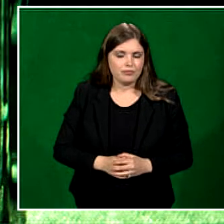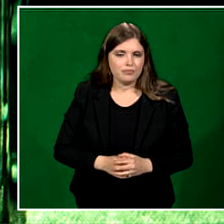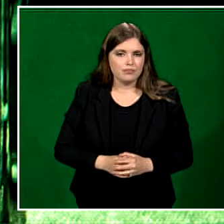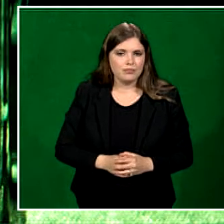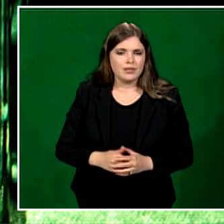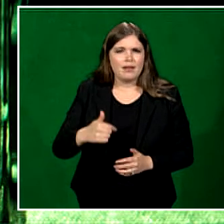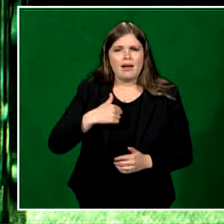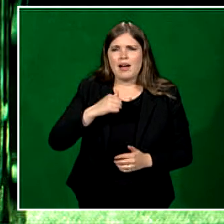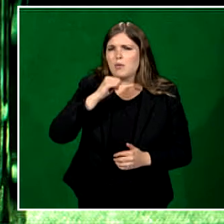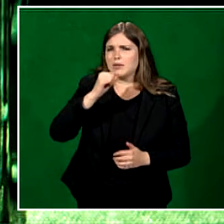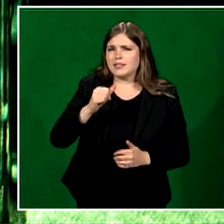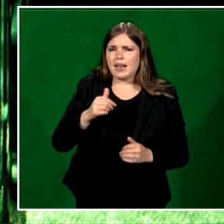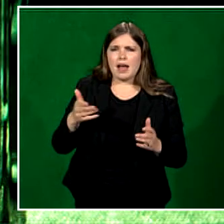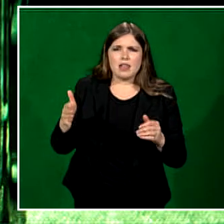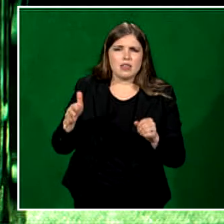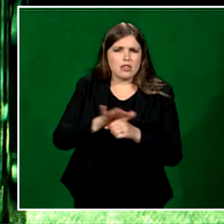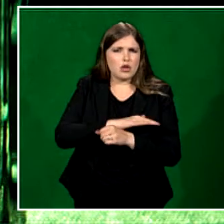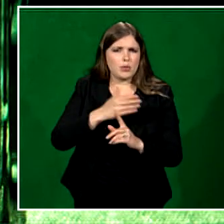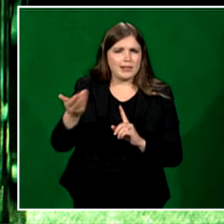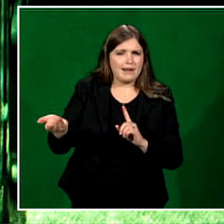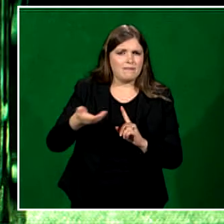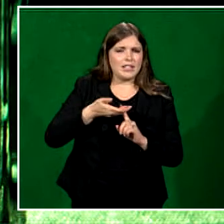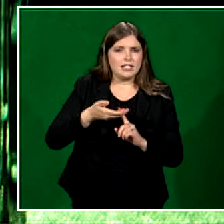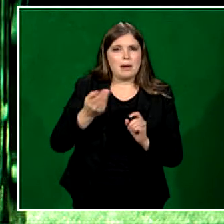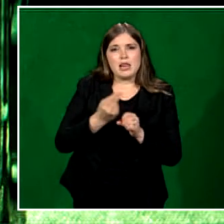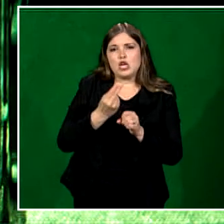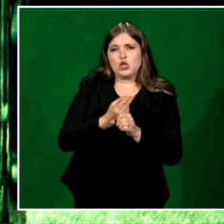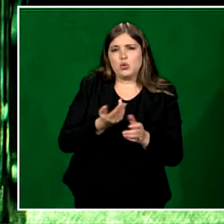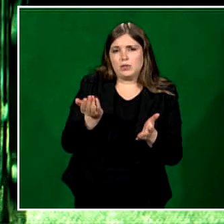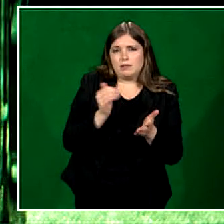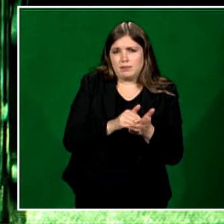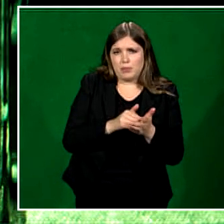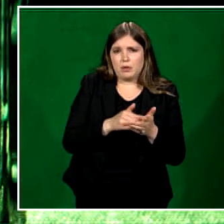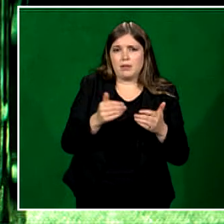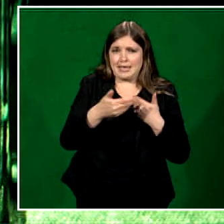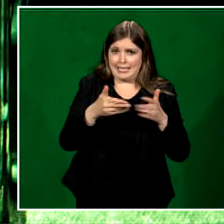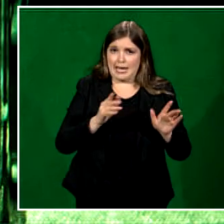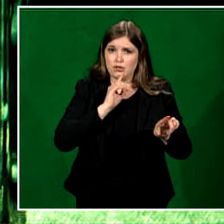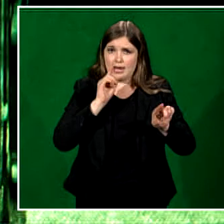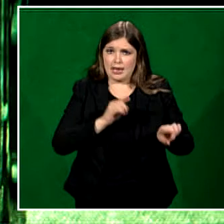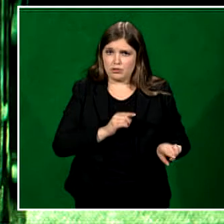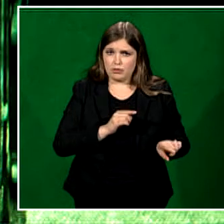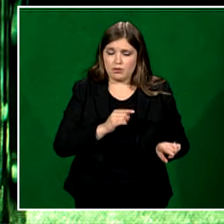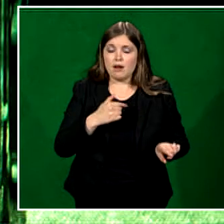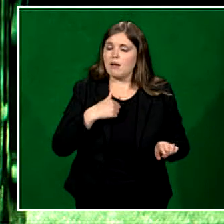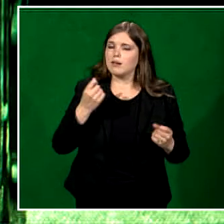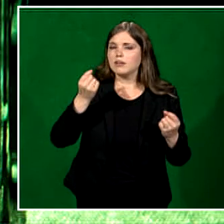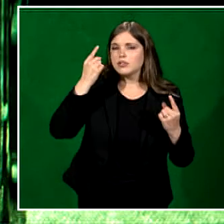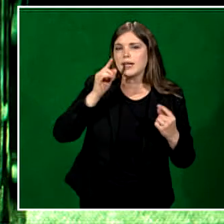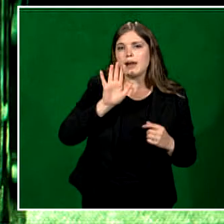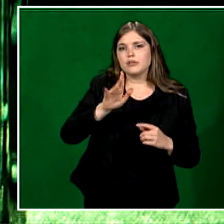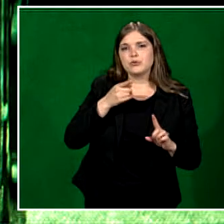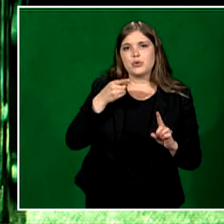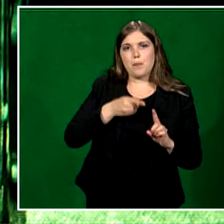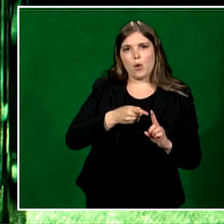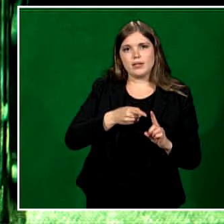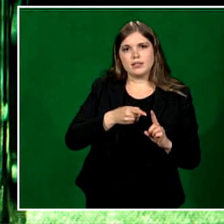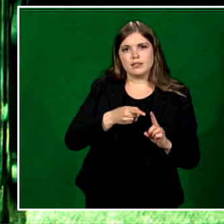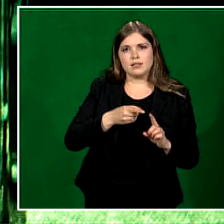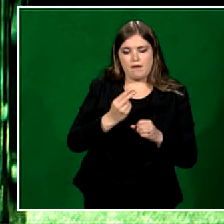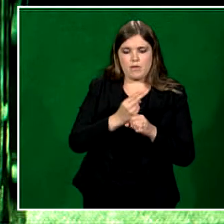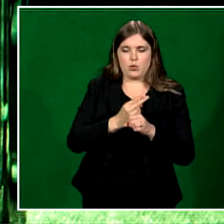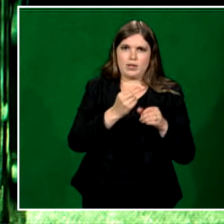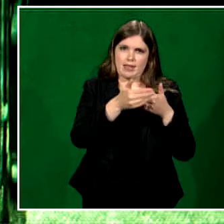wasn't thoroughly convinced by the reusable containers answer. I take your point on taking the